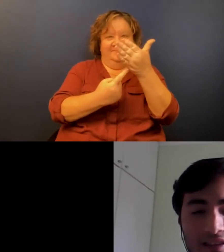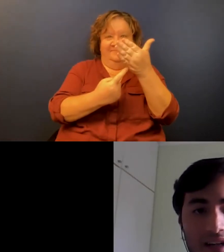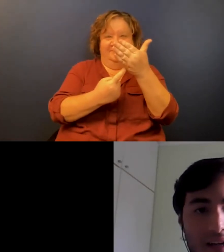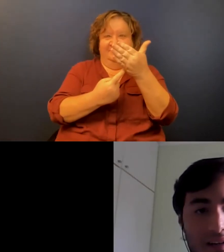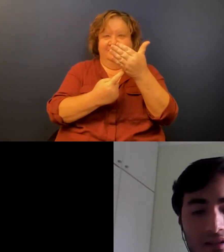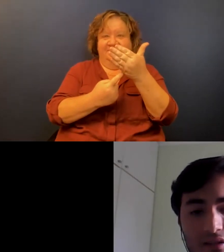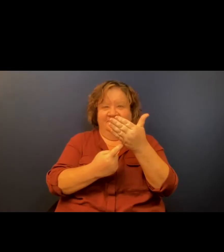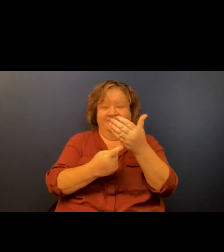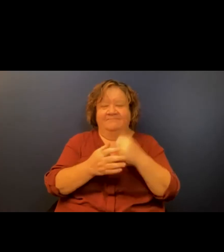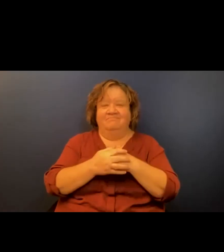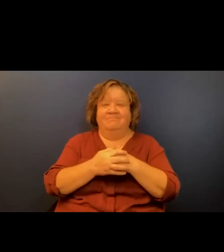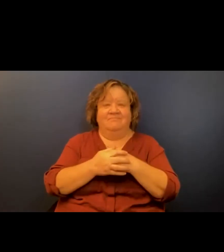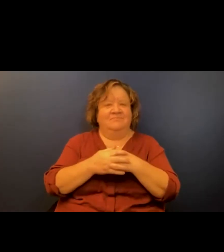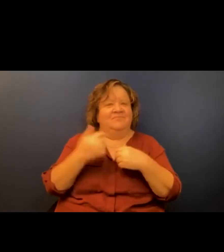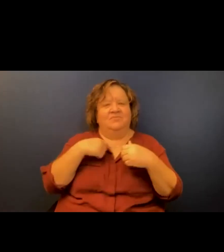and